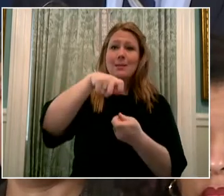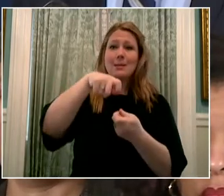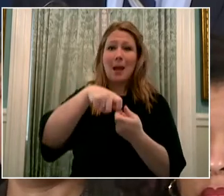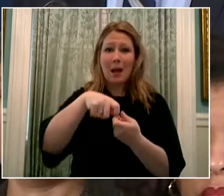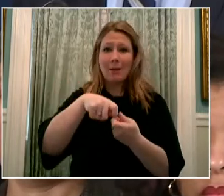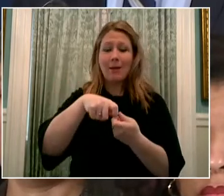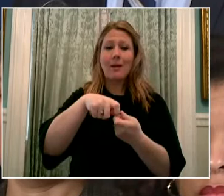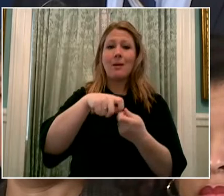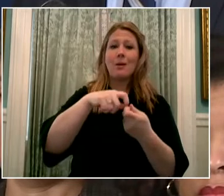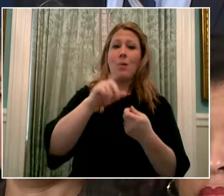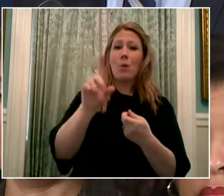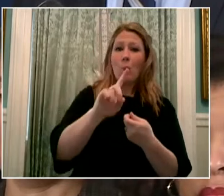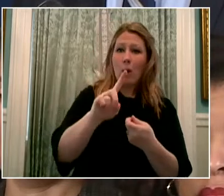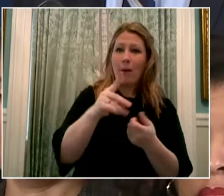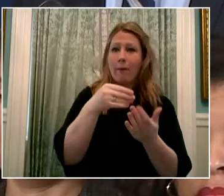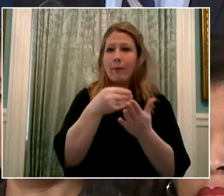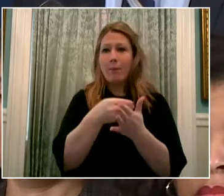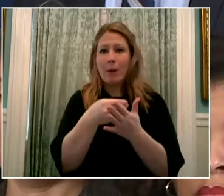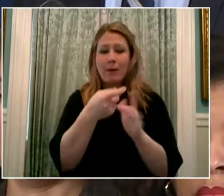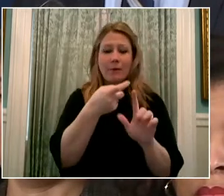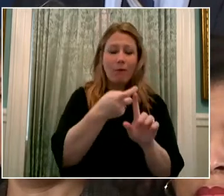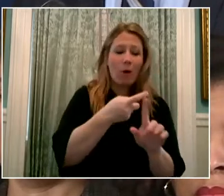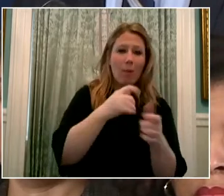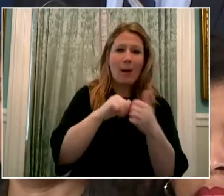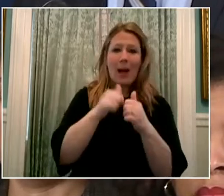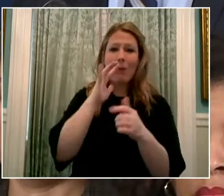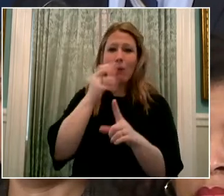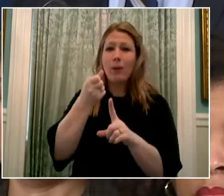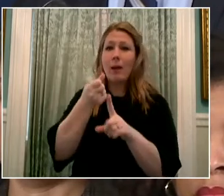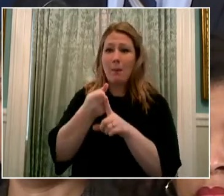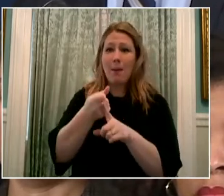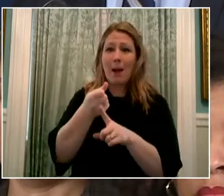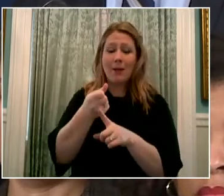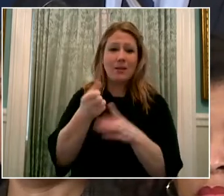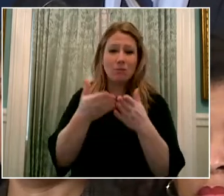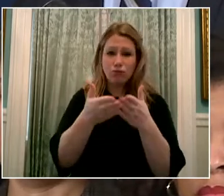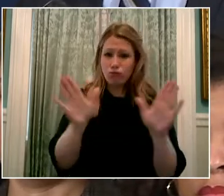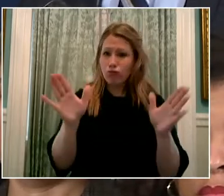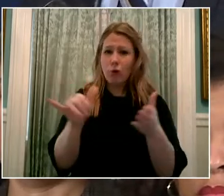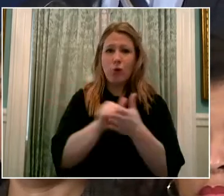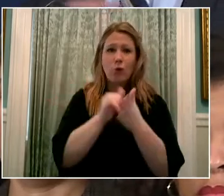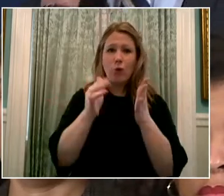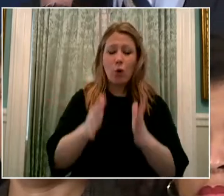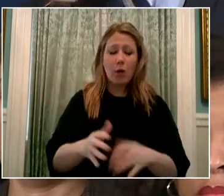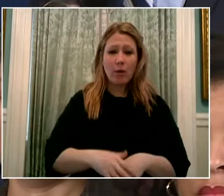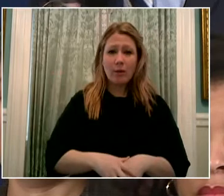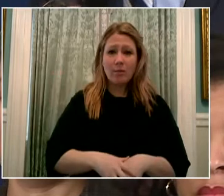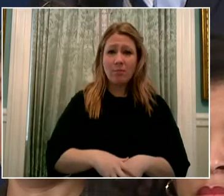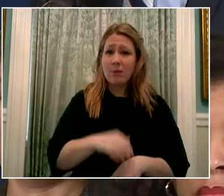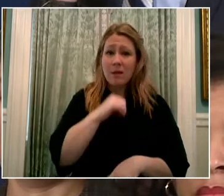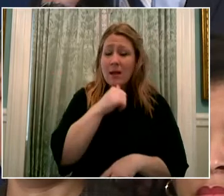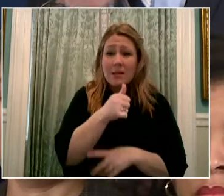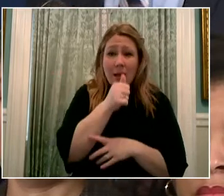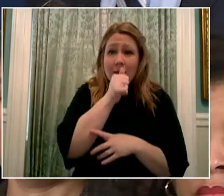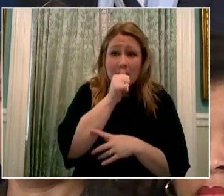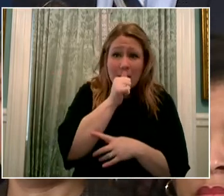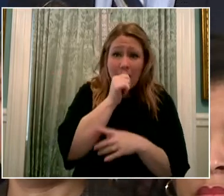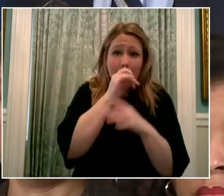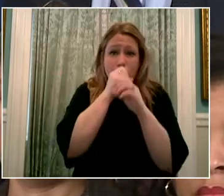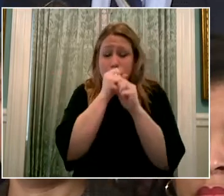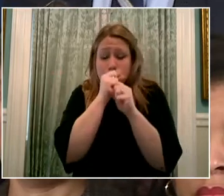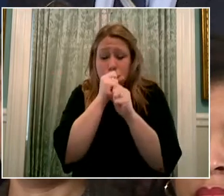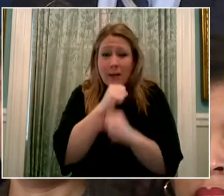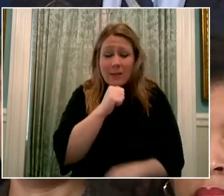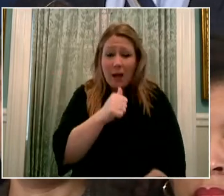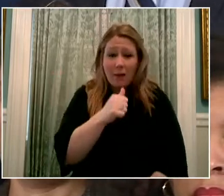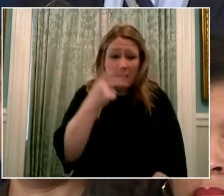and these numbers are impacting everyday New Yorkers. This is not a mystery. This is not a secret. This is not a hidden dollar amount. This is as transparent